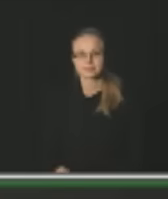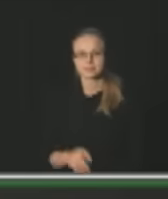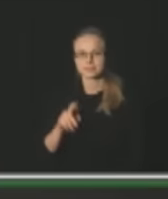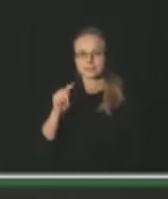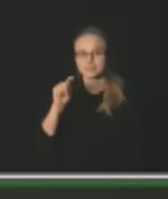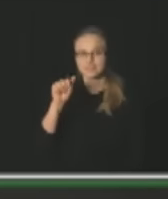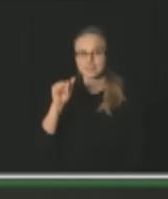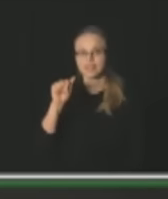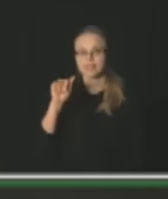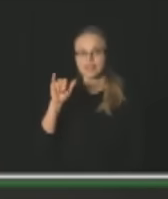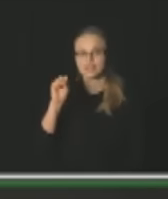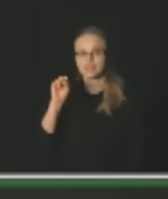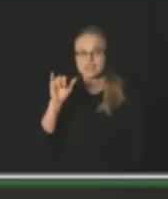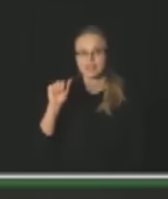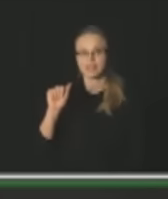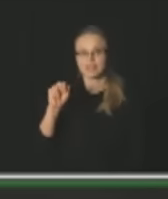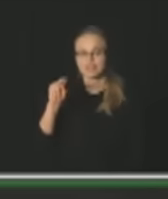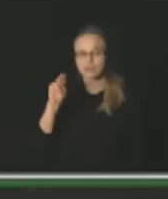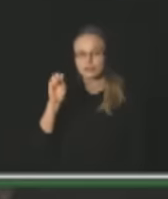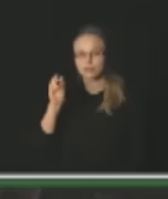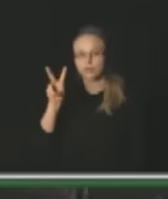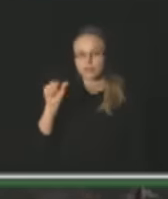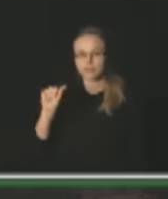Taisia Nova.